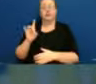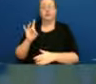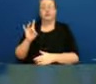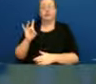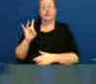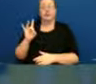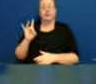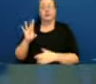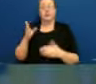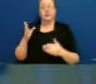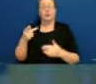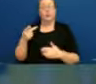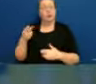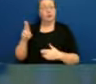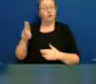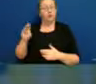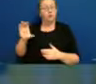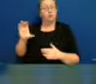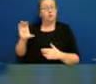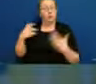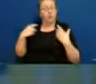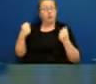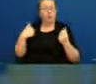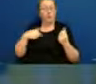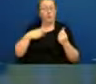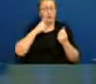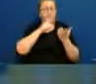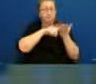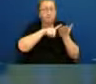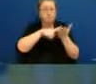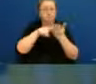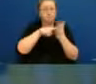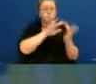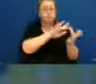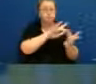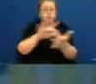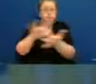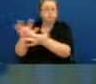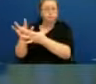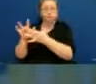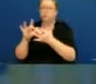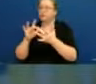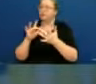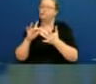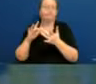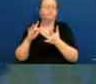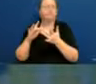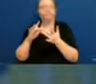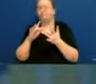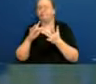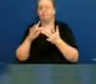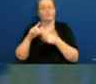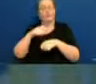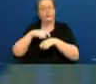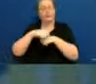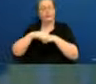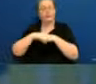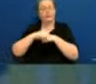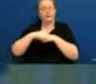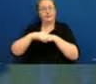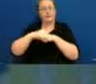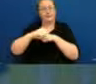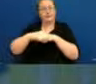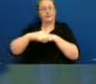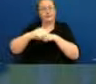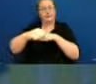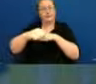been put at jeopardy. Our ability in public health to find everybody in a timely way, particularly in the Fraser Health and Vancouver